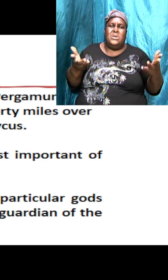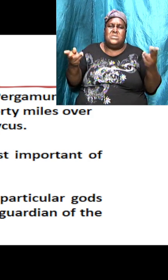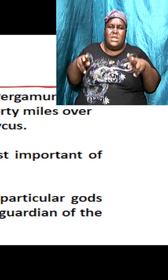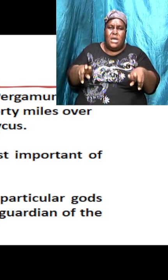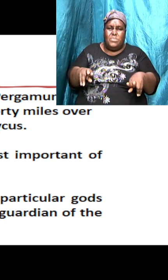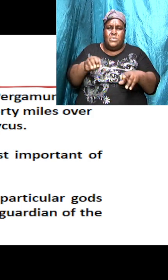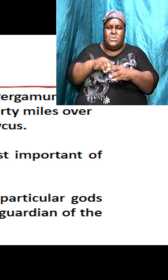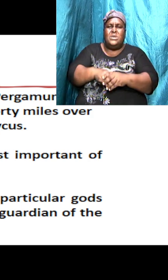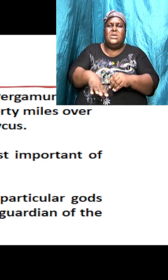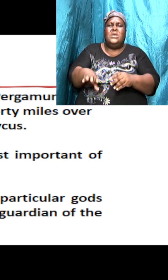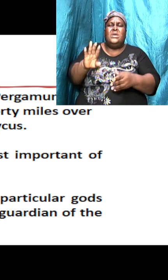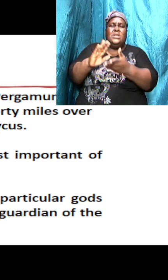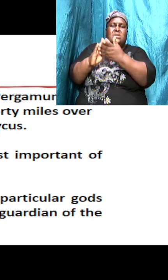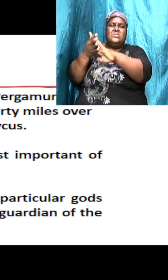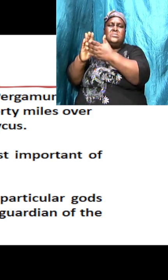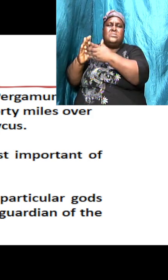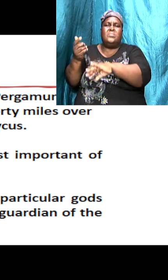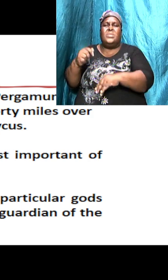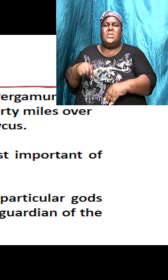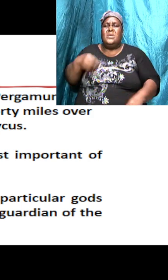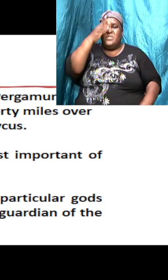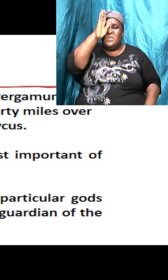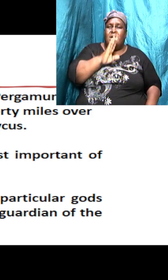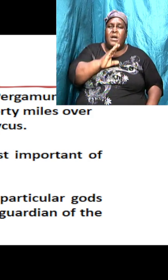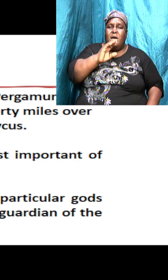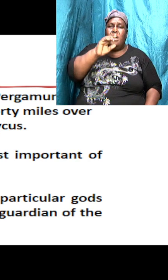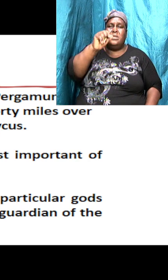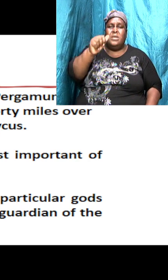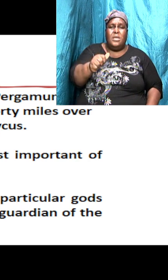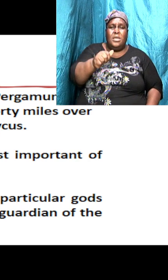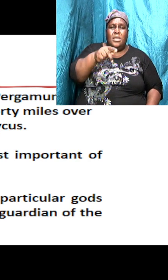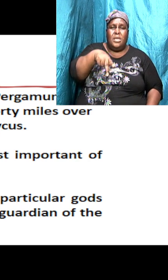and seeing the god Apollo and